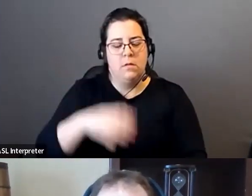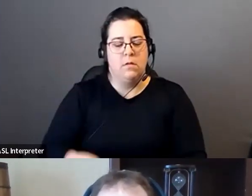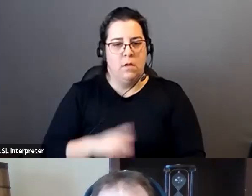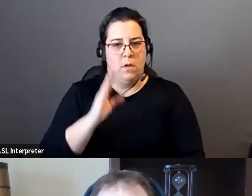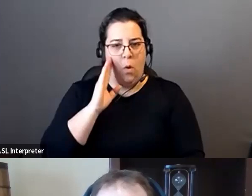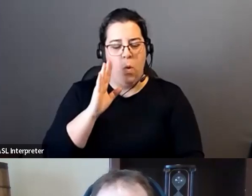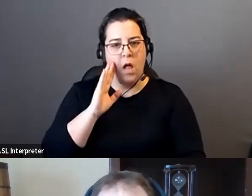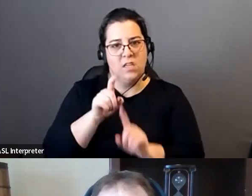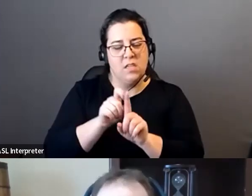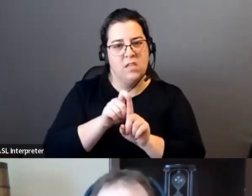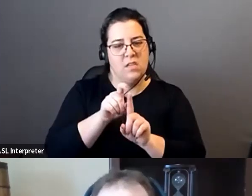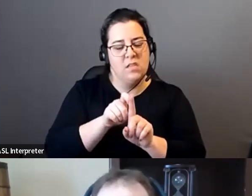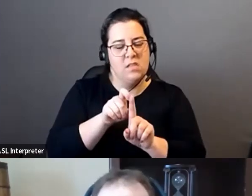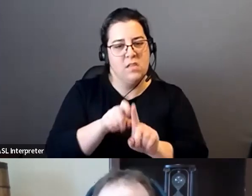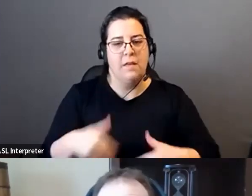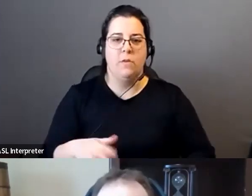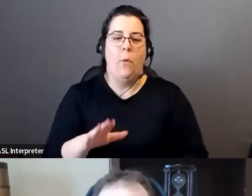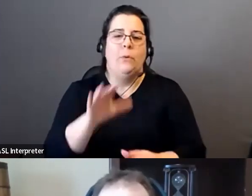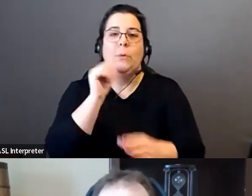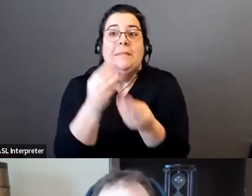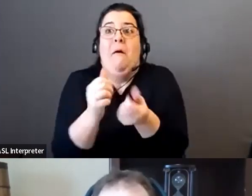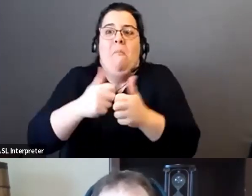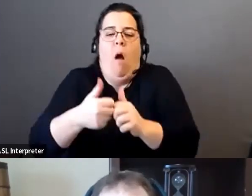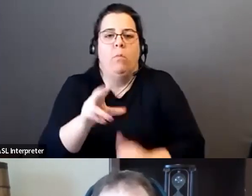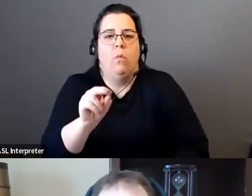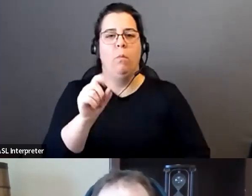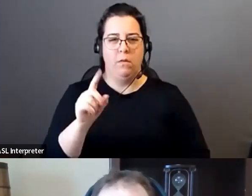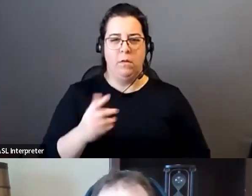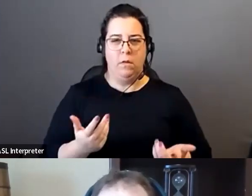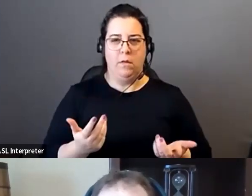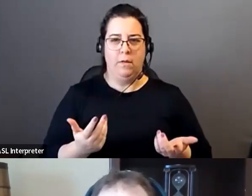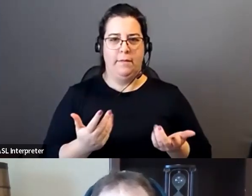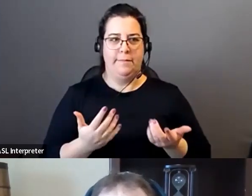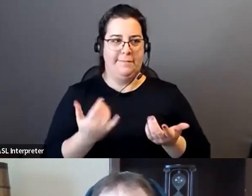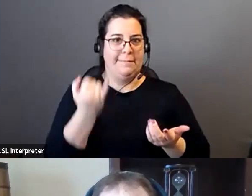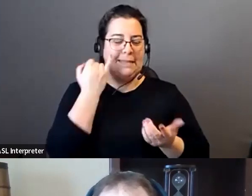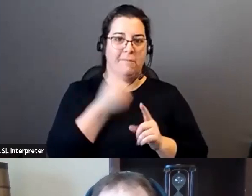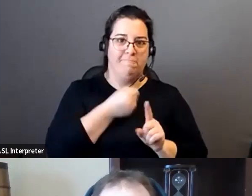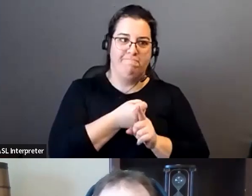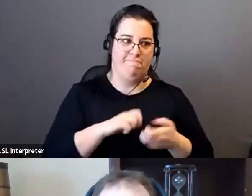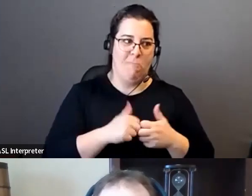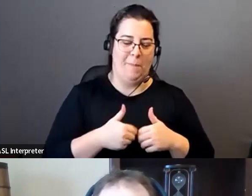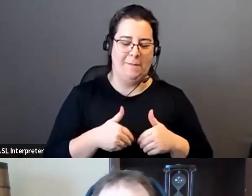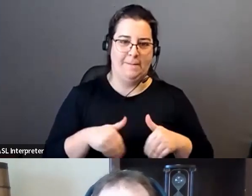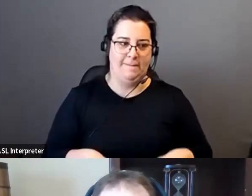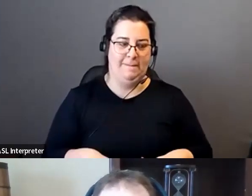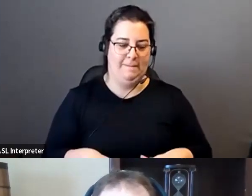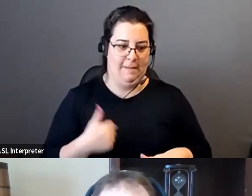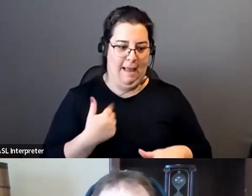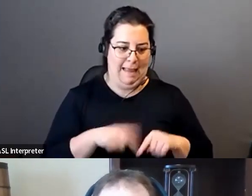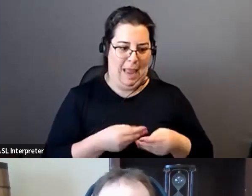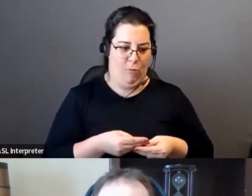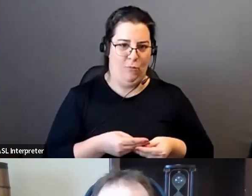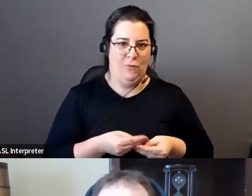to take up the space to say solve my problem, but what's your recommendation when people have problems like this and you're just like, I cannot put it out like this. It